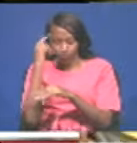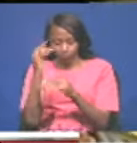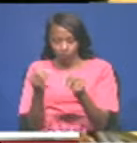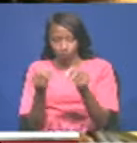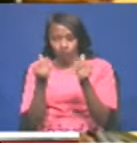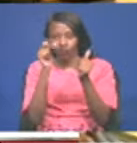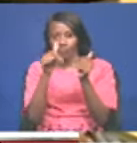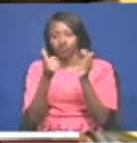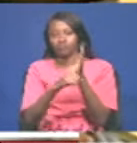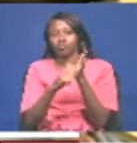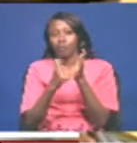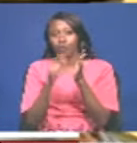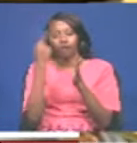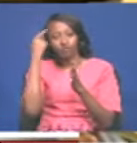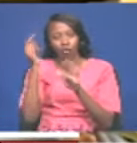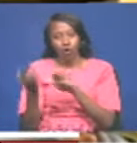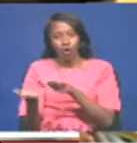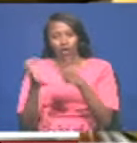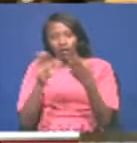maafa.